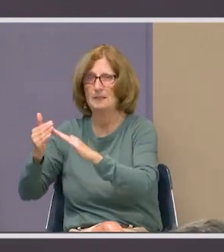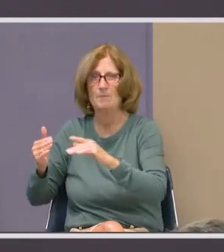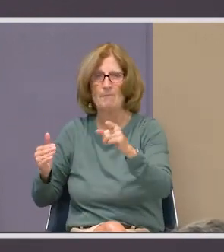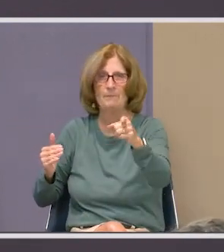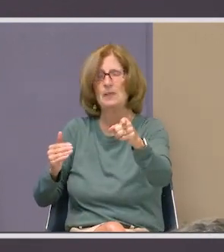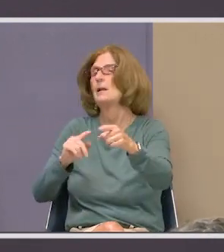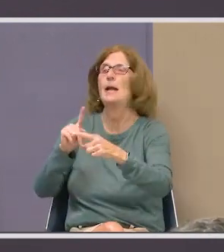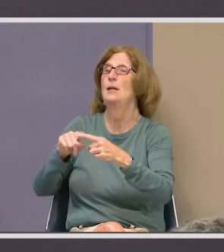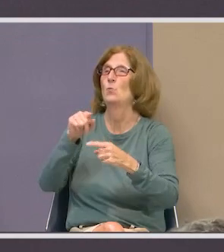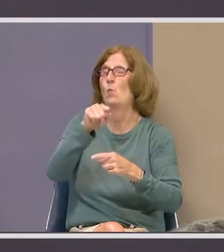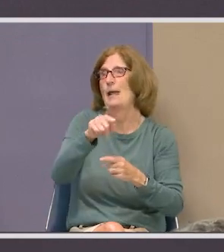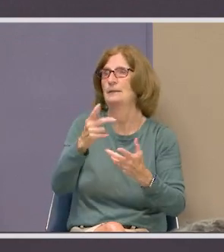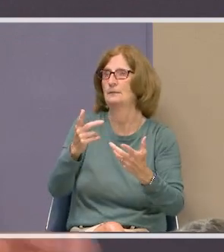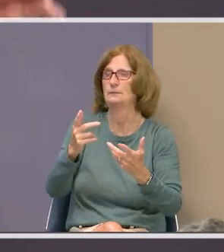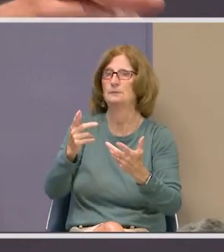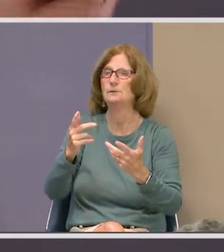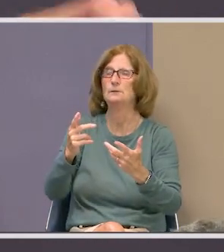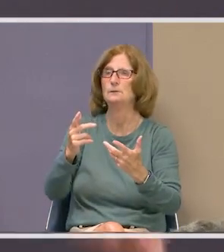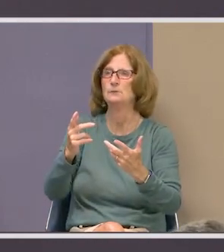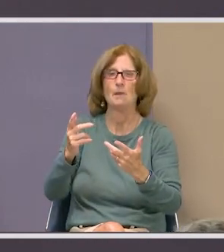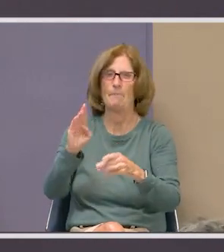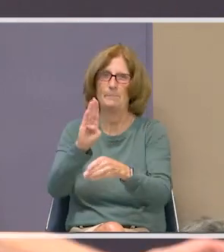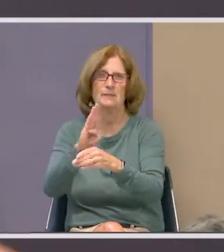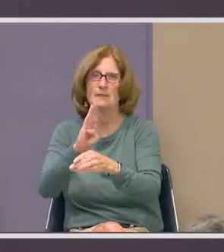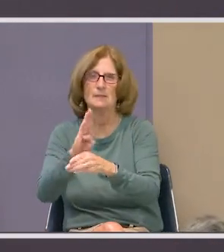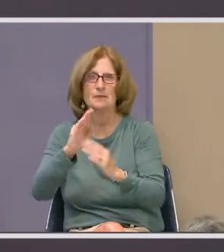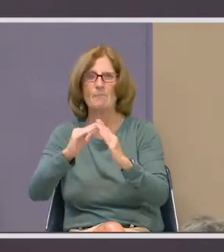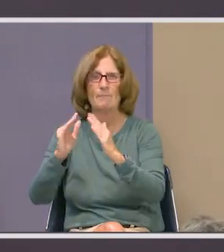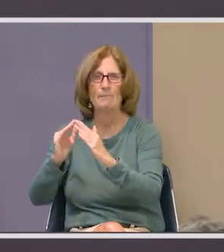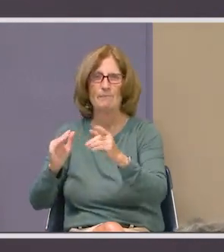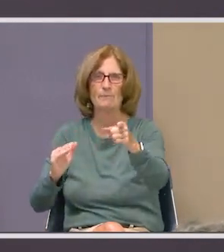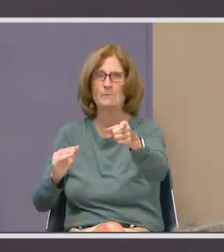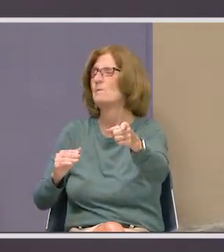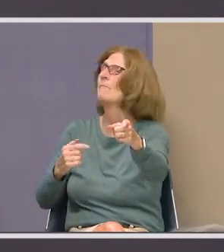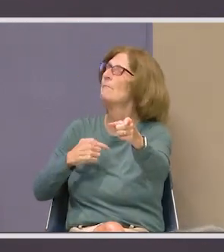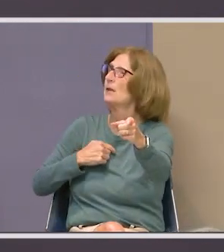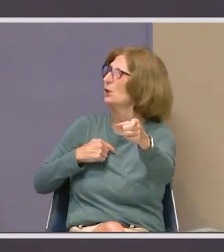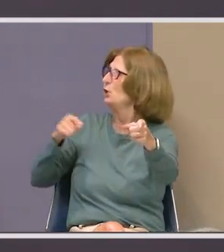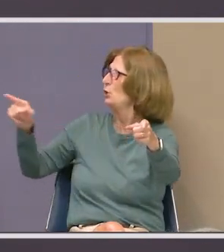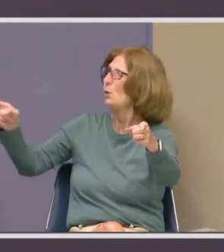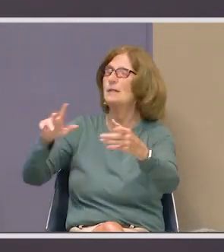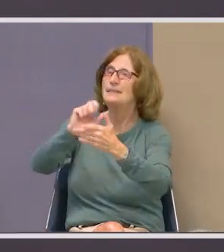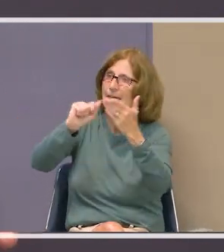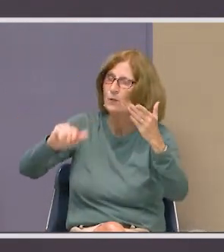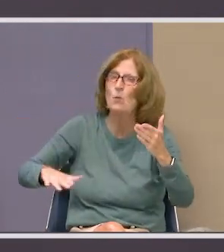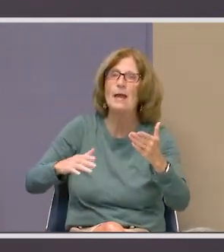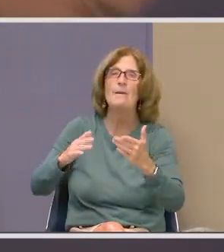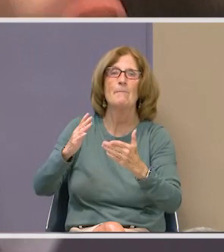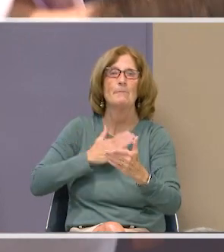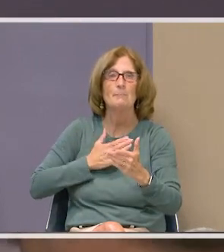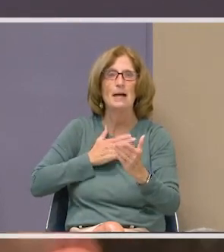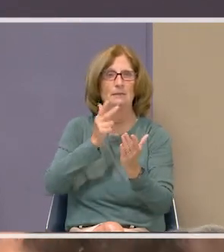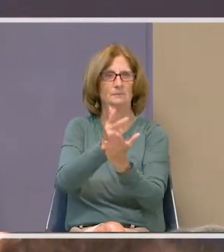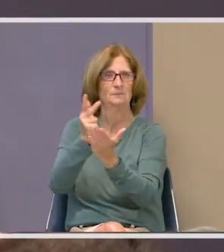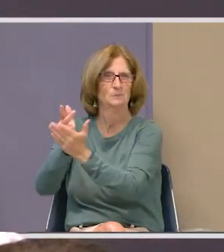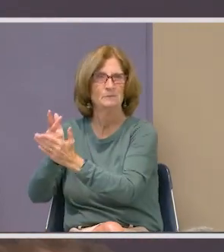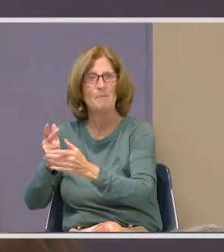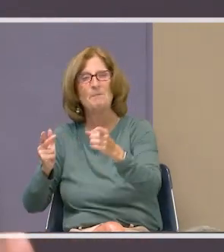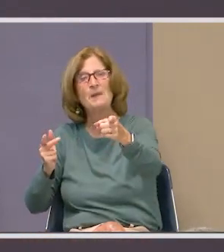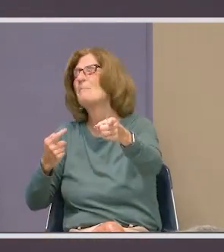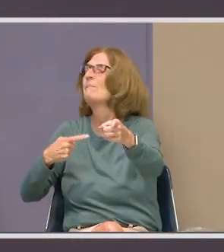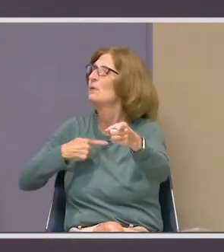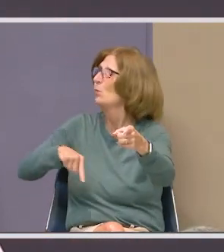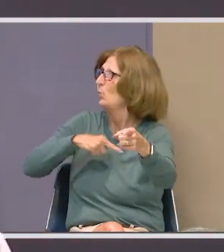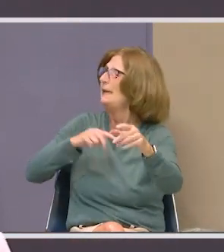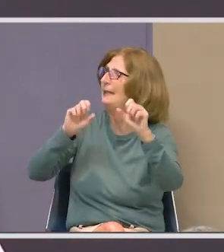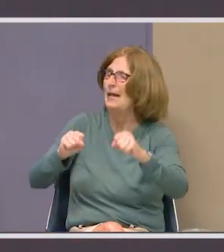have any customers and leave. I doubt that you're going to have customers. I'm going to be one of your They only have customers. my parking spots. Sabina walks 8 blocks to get to your That is place. a lot